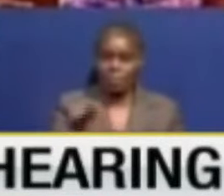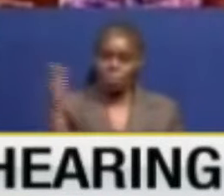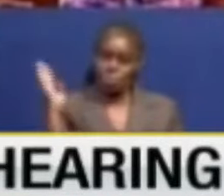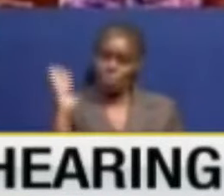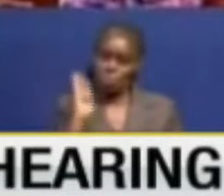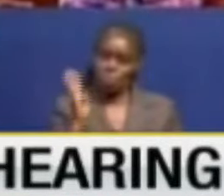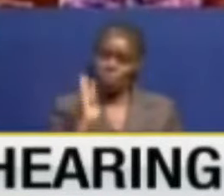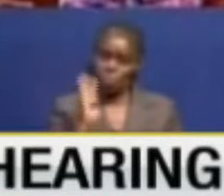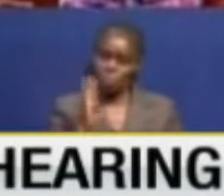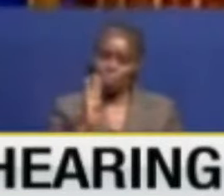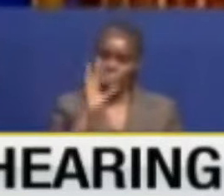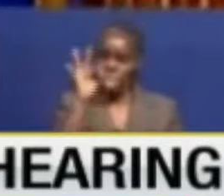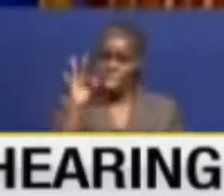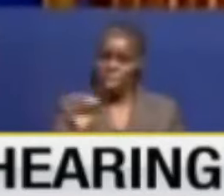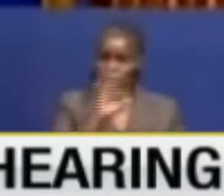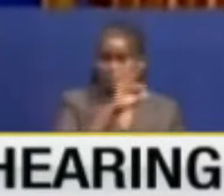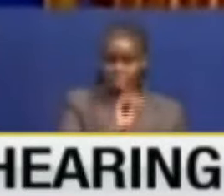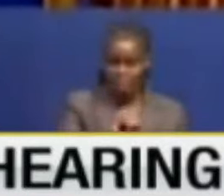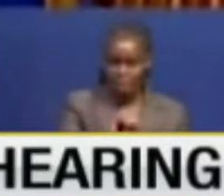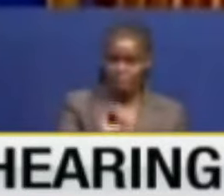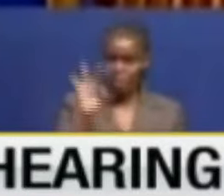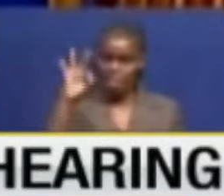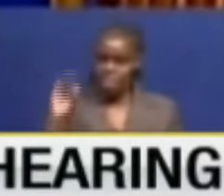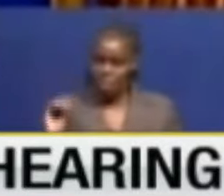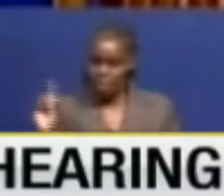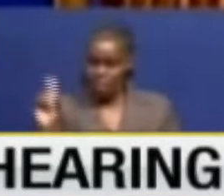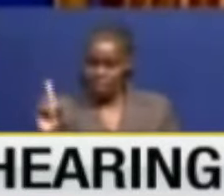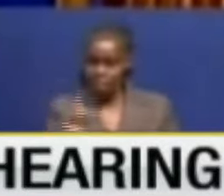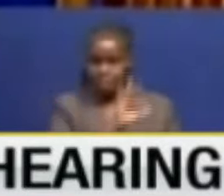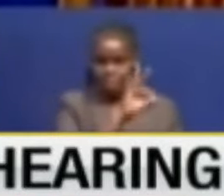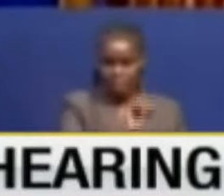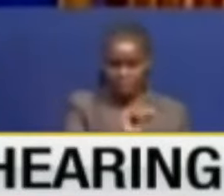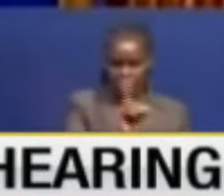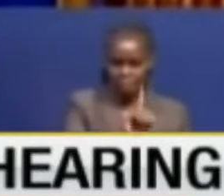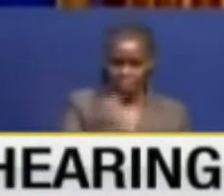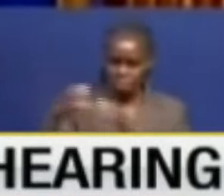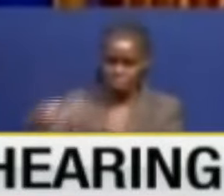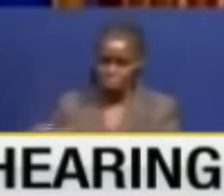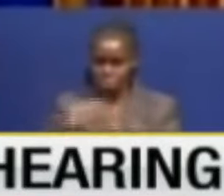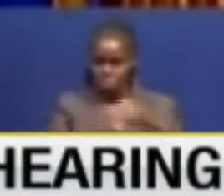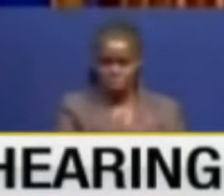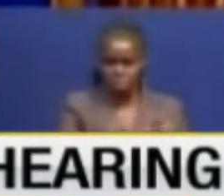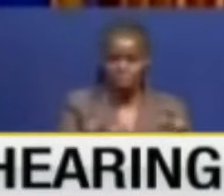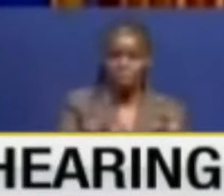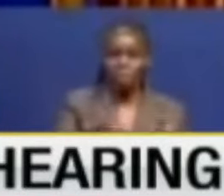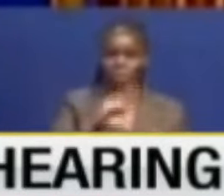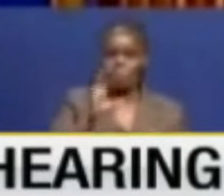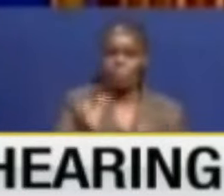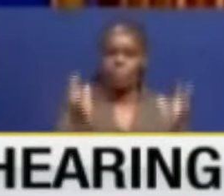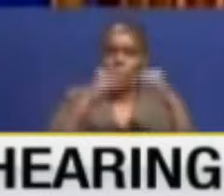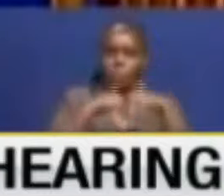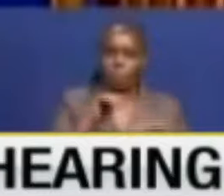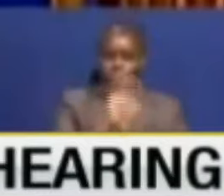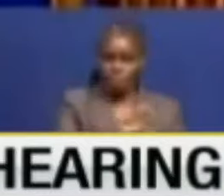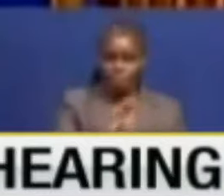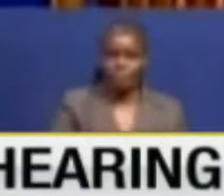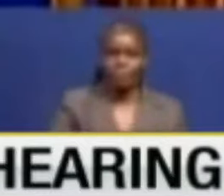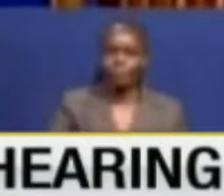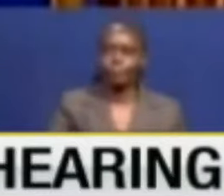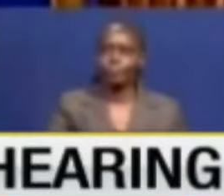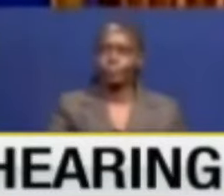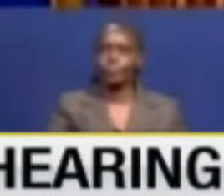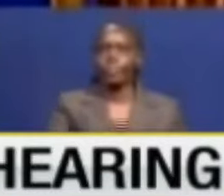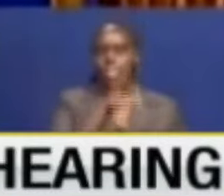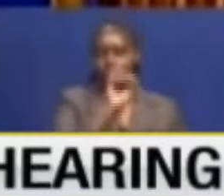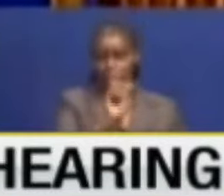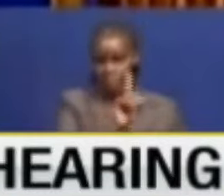statements. Not more than 30 minutes. We will start with the County Assembly. The floor